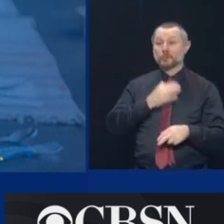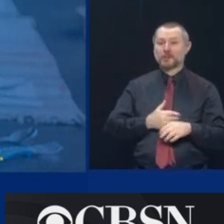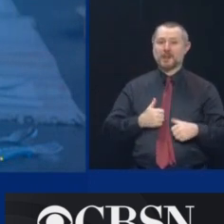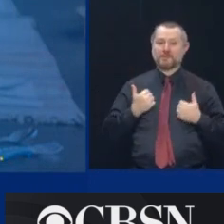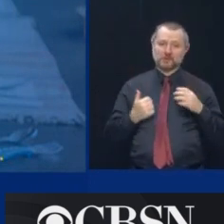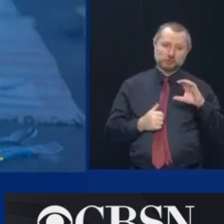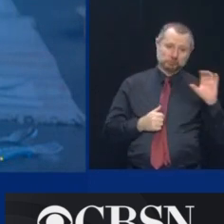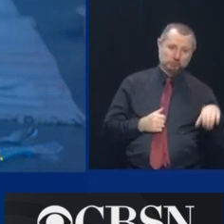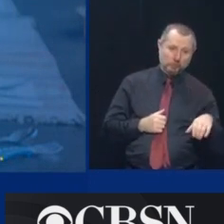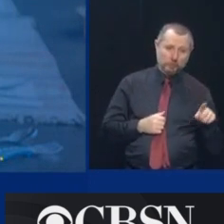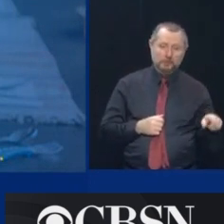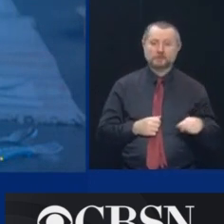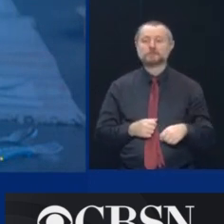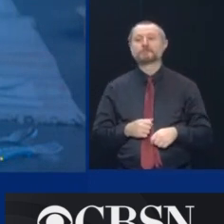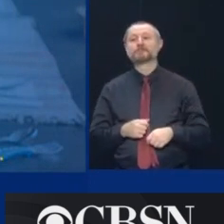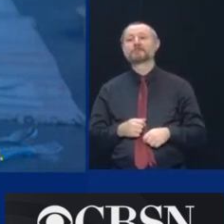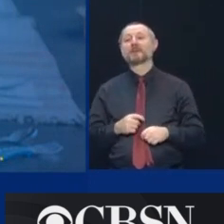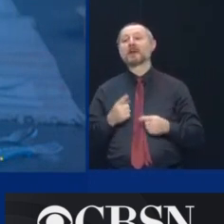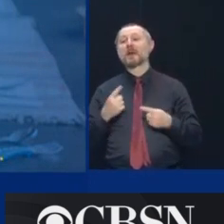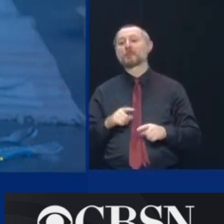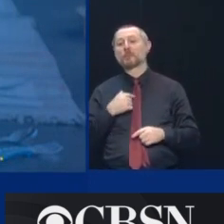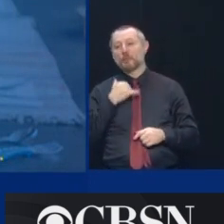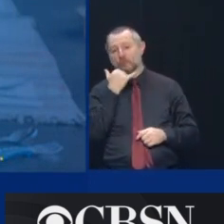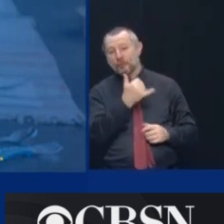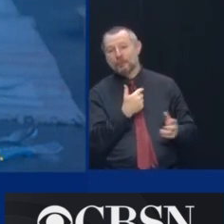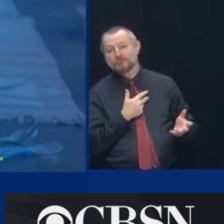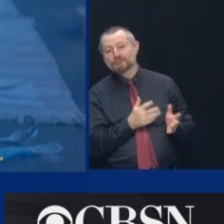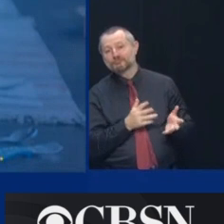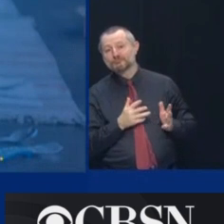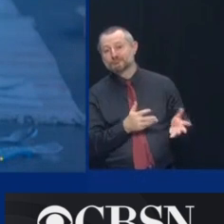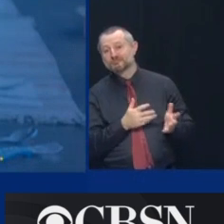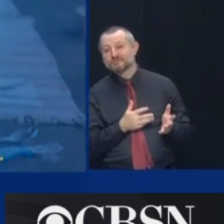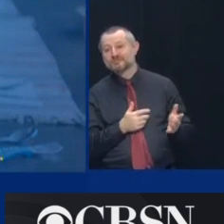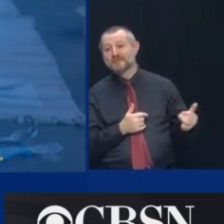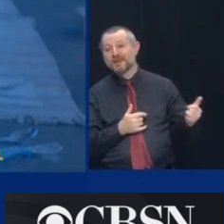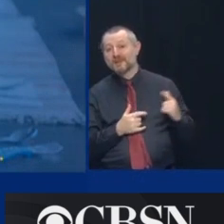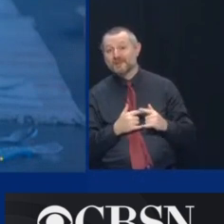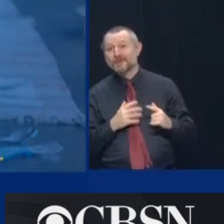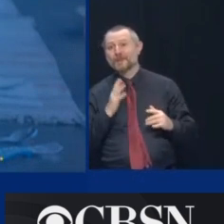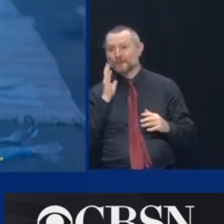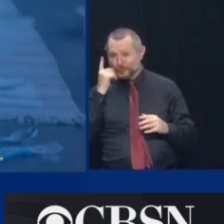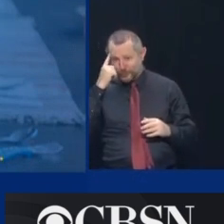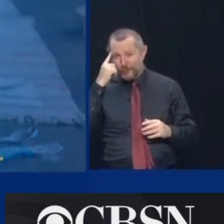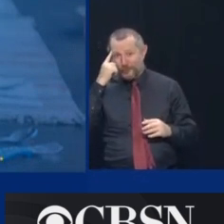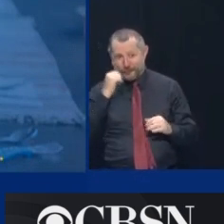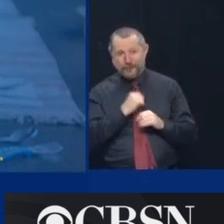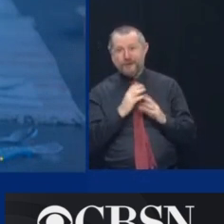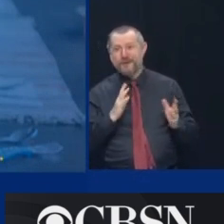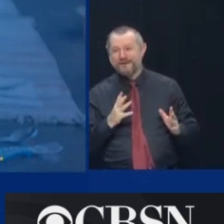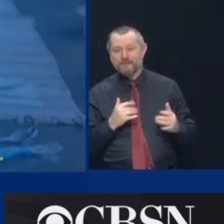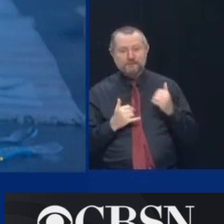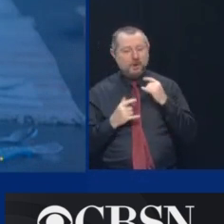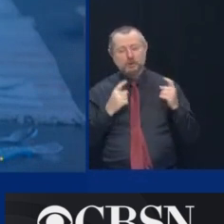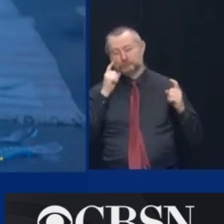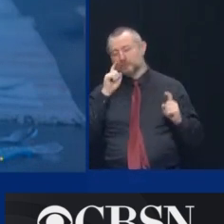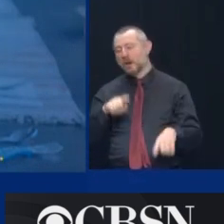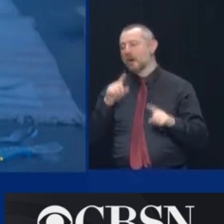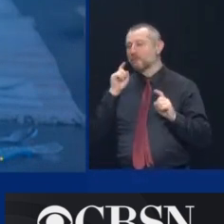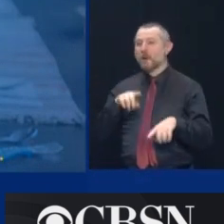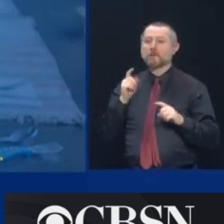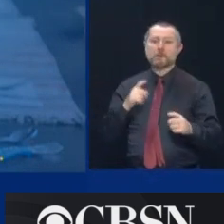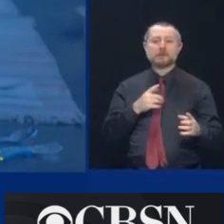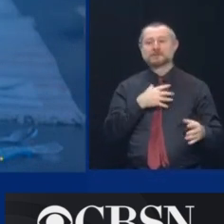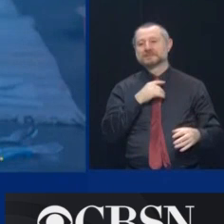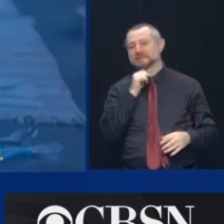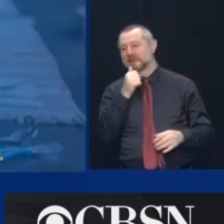Chicago. I had her on the phone. She was going to come home. She's crying on the phone. The doctor said it's not